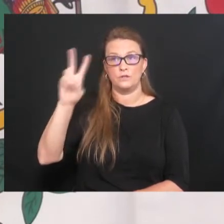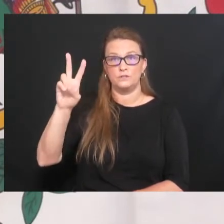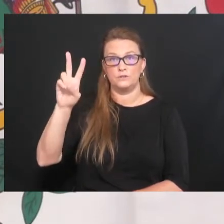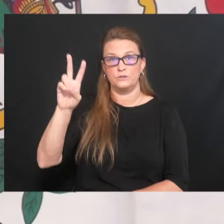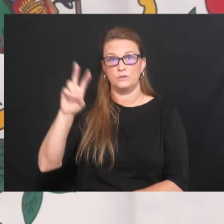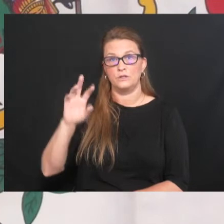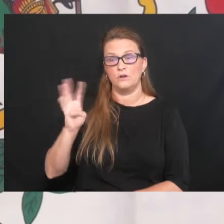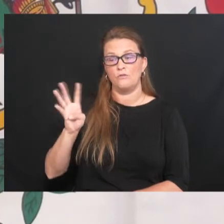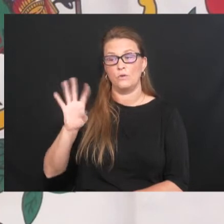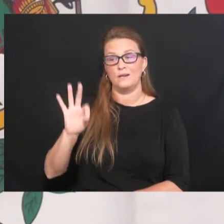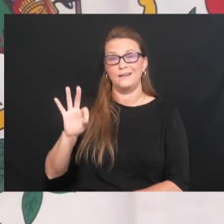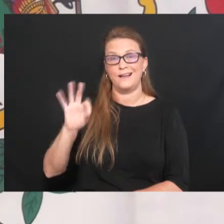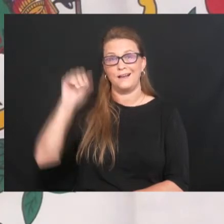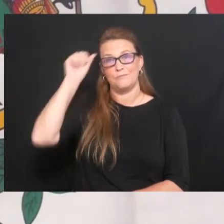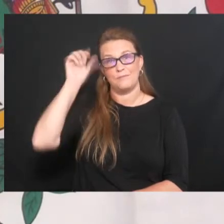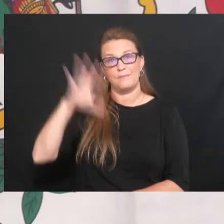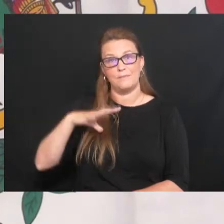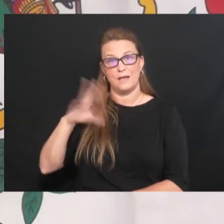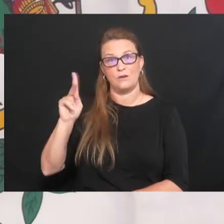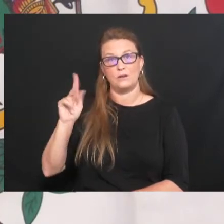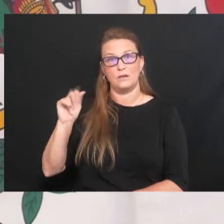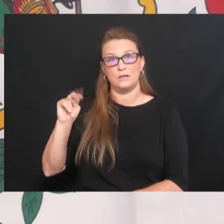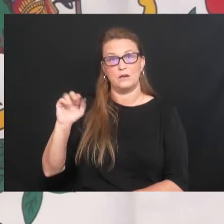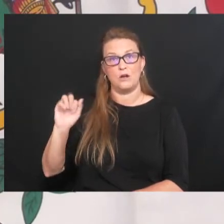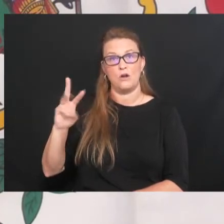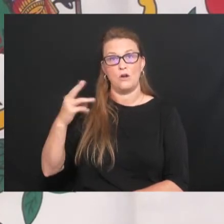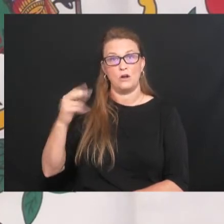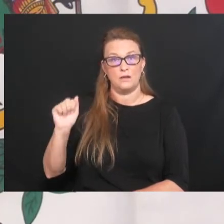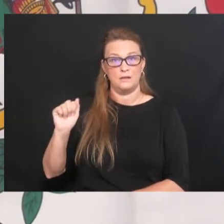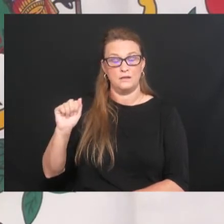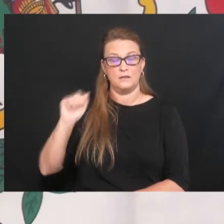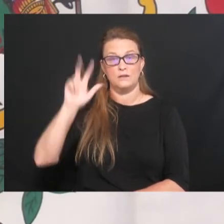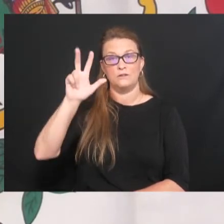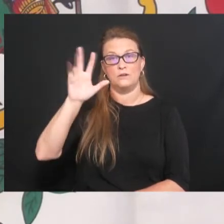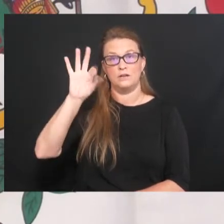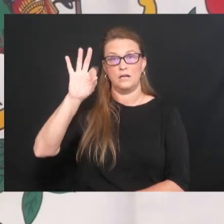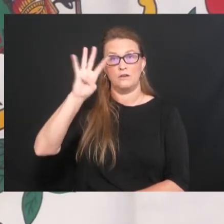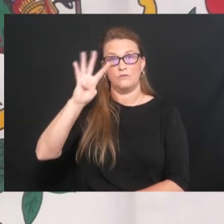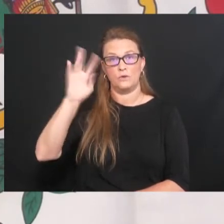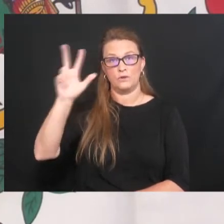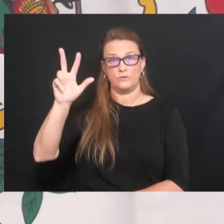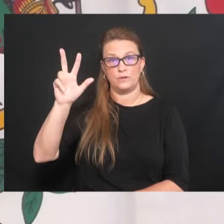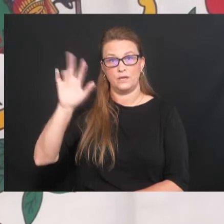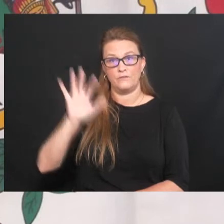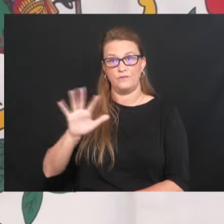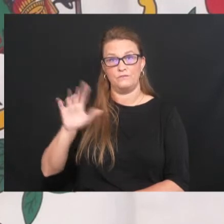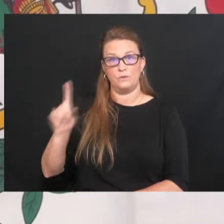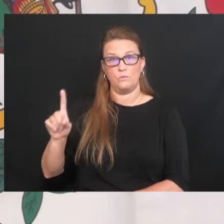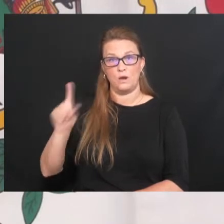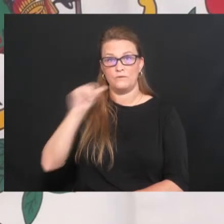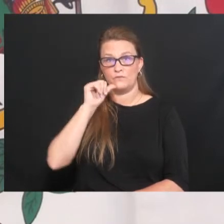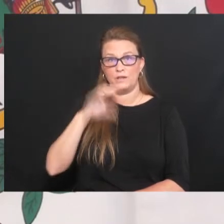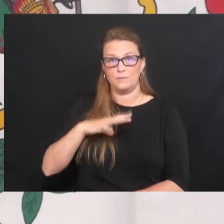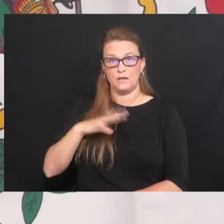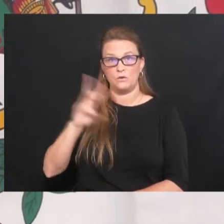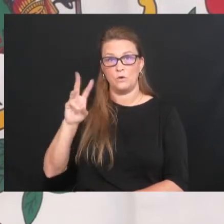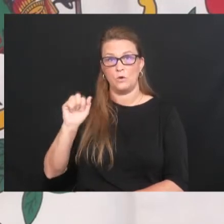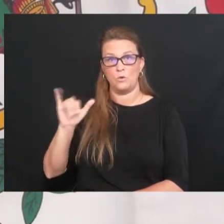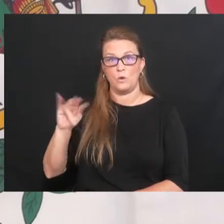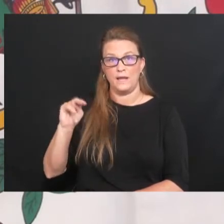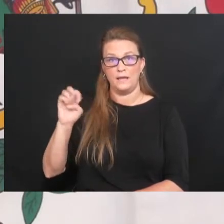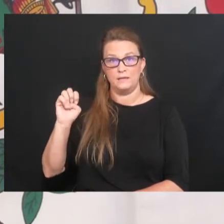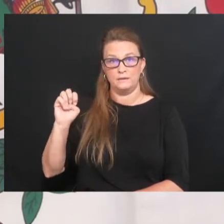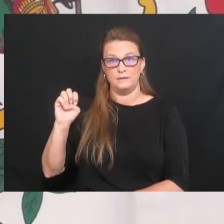is a 49-year-old male from Kanawha County. The 3,943rd death is a 51-year-old female from Wayne